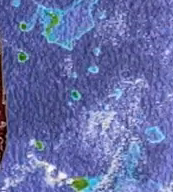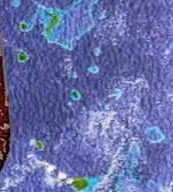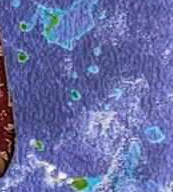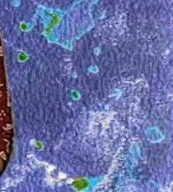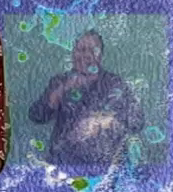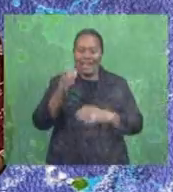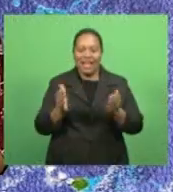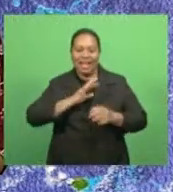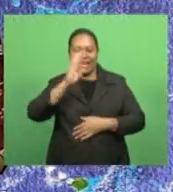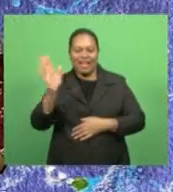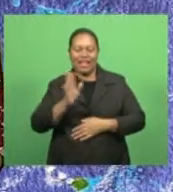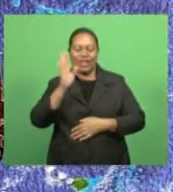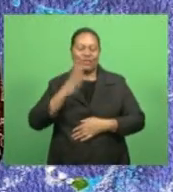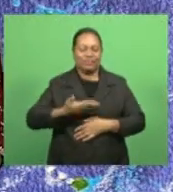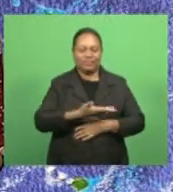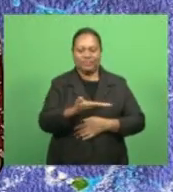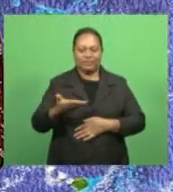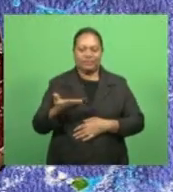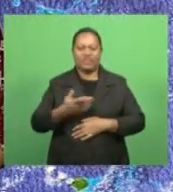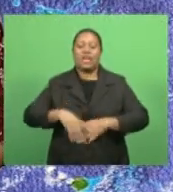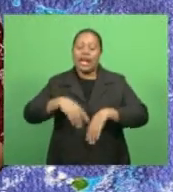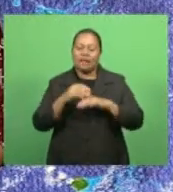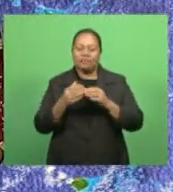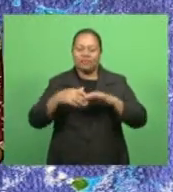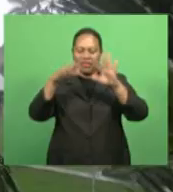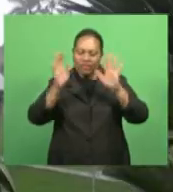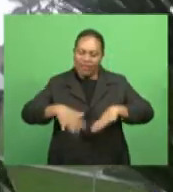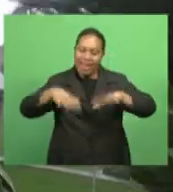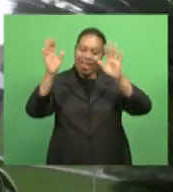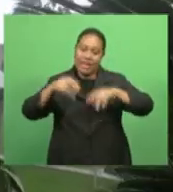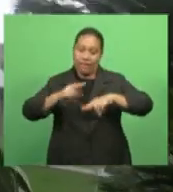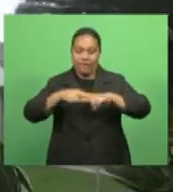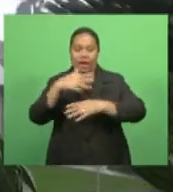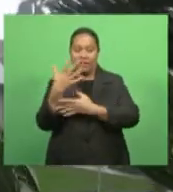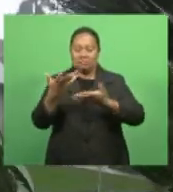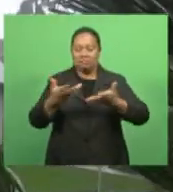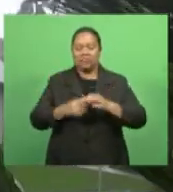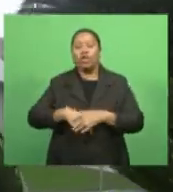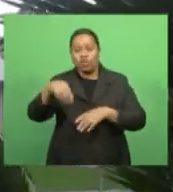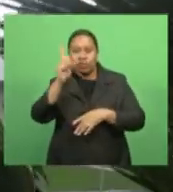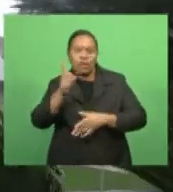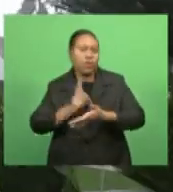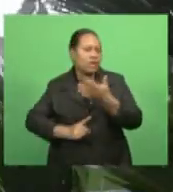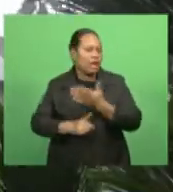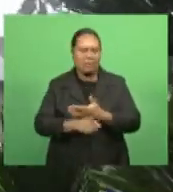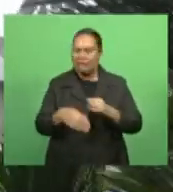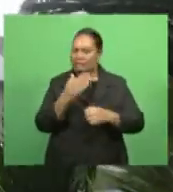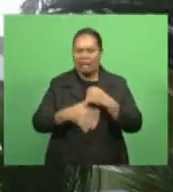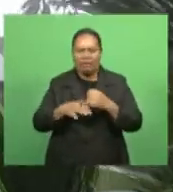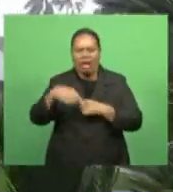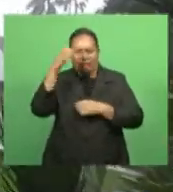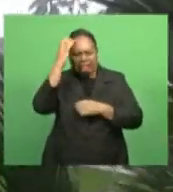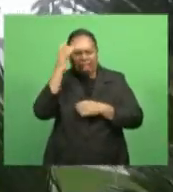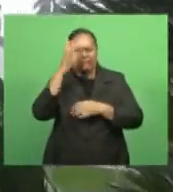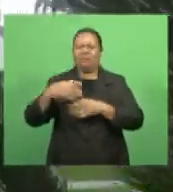Hello to you and to a rainy Friday. Well, I guess conditions we had today didn't go as planned. It was a